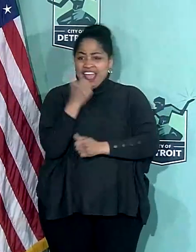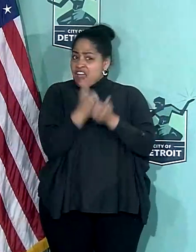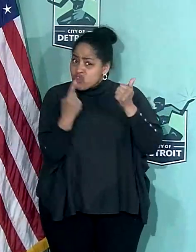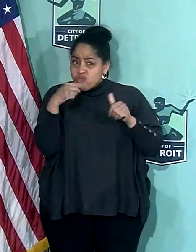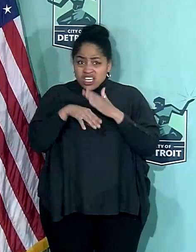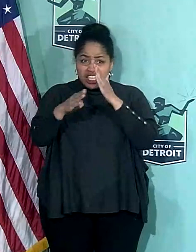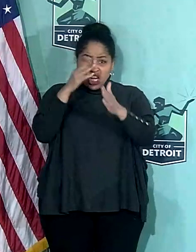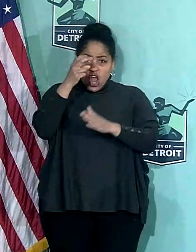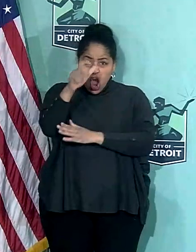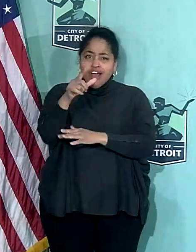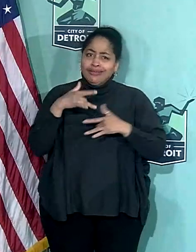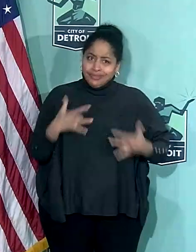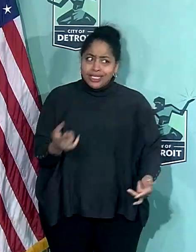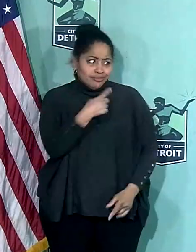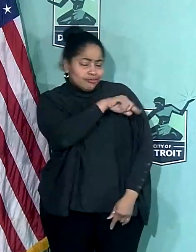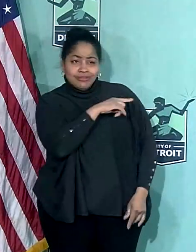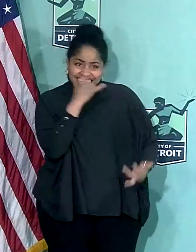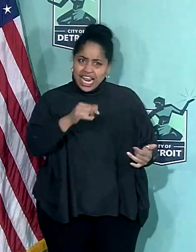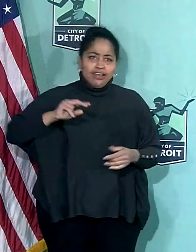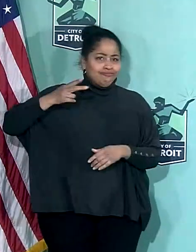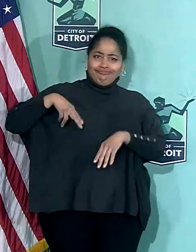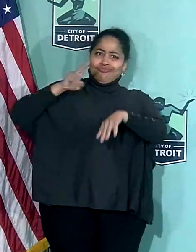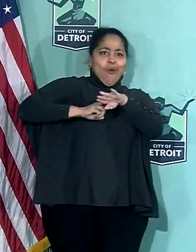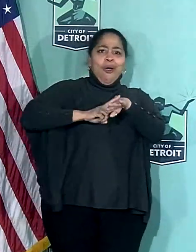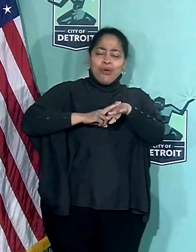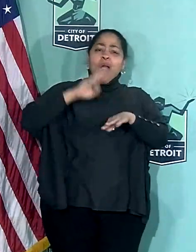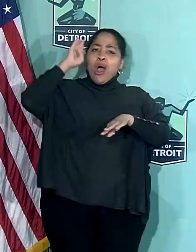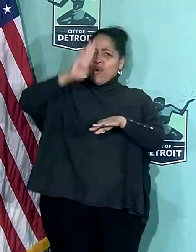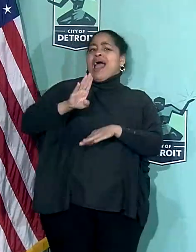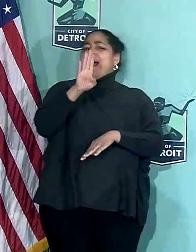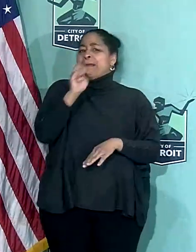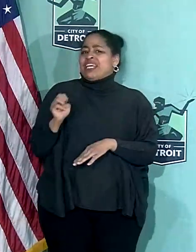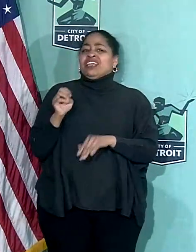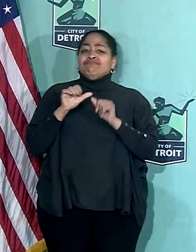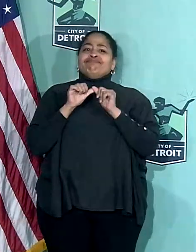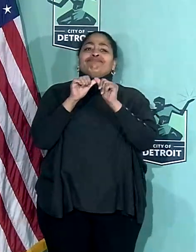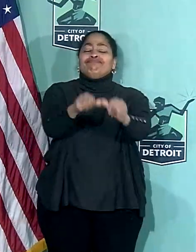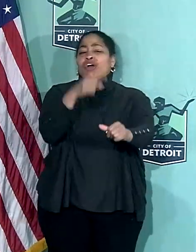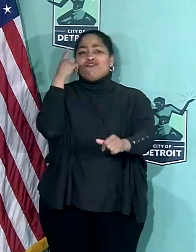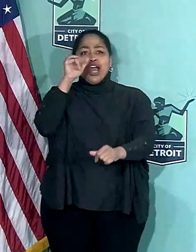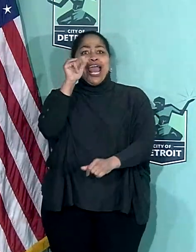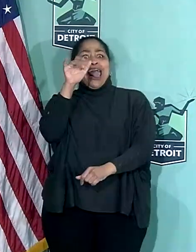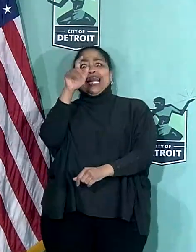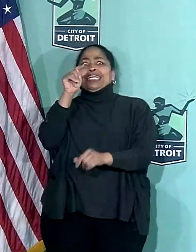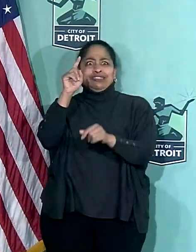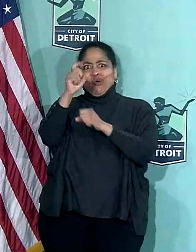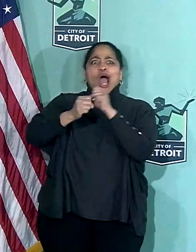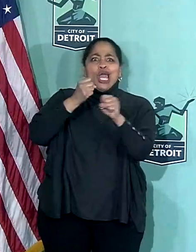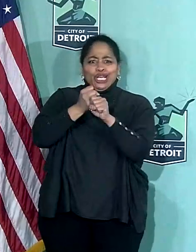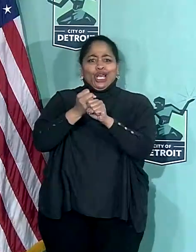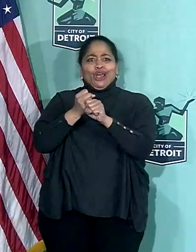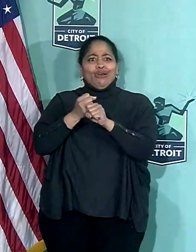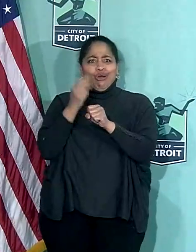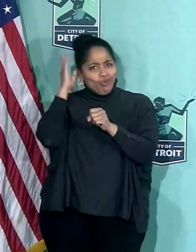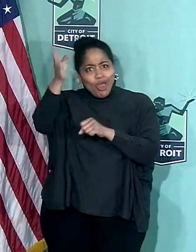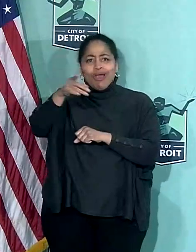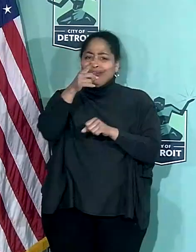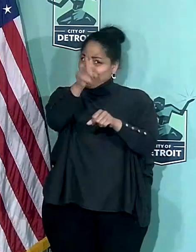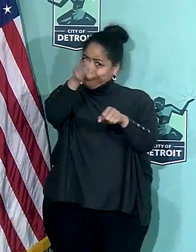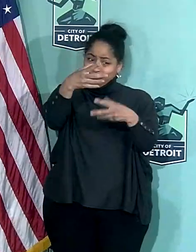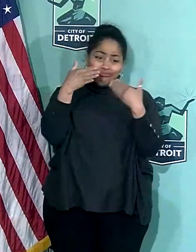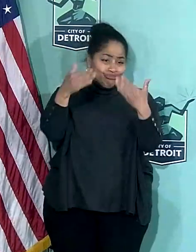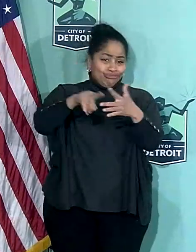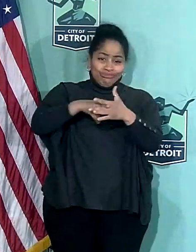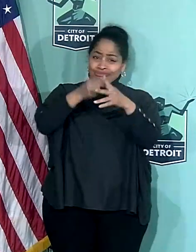It's second nature now. It's going to be second nature probably for another year. That's just the reality. We ought to just get used to wearing